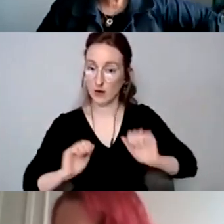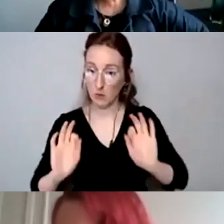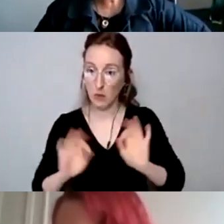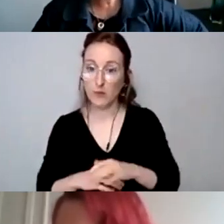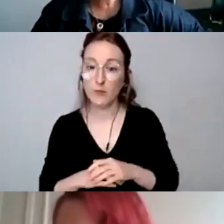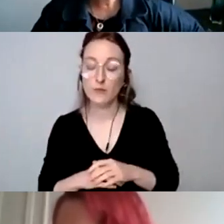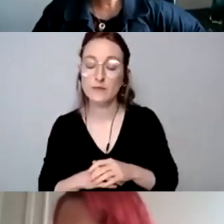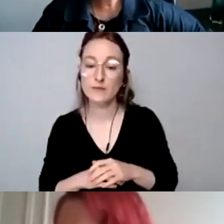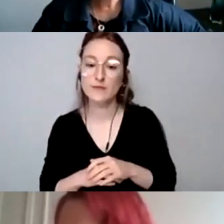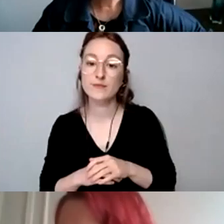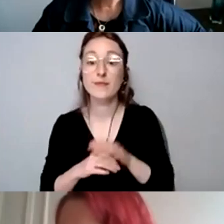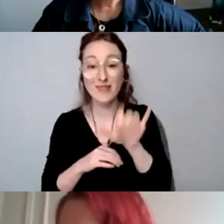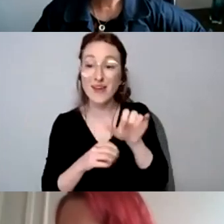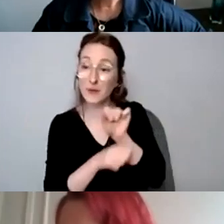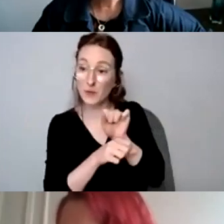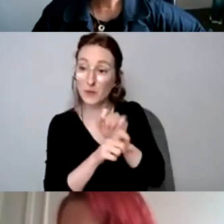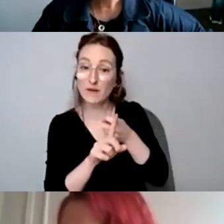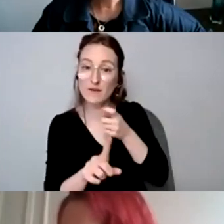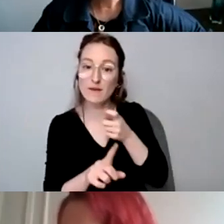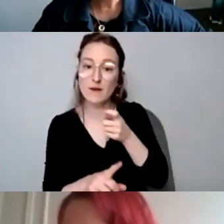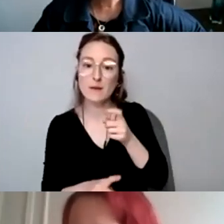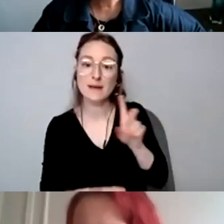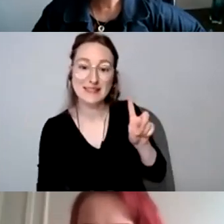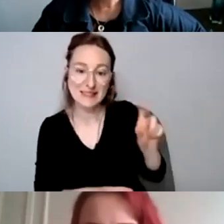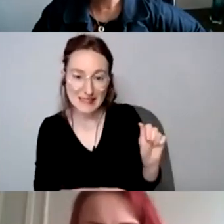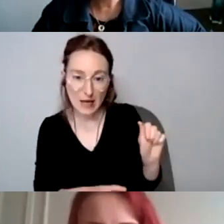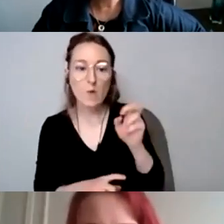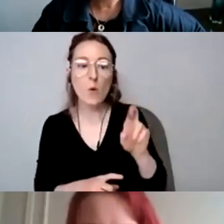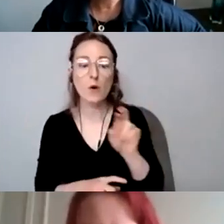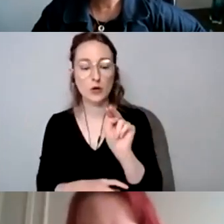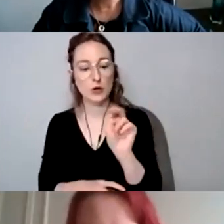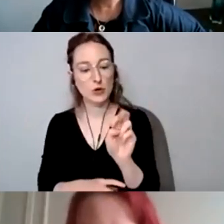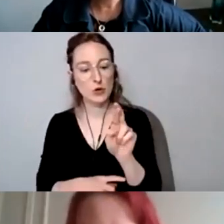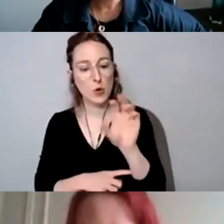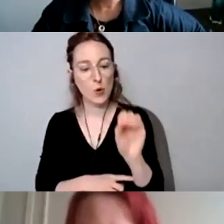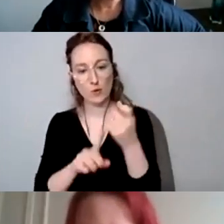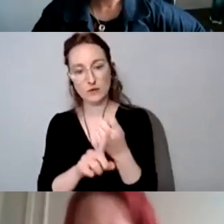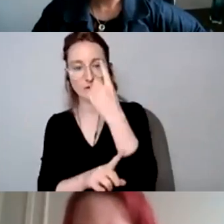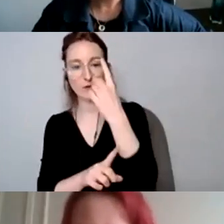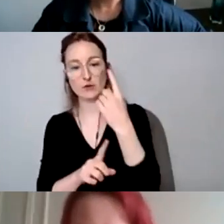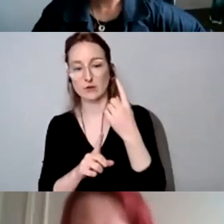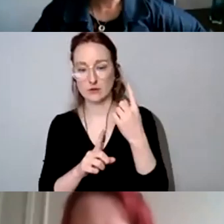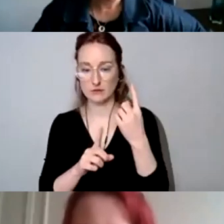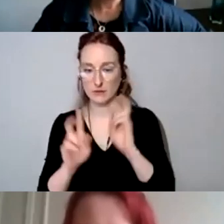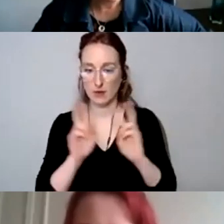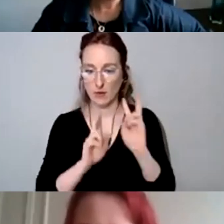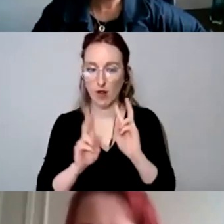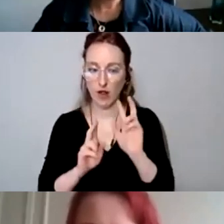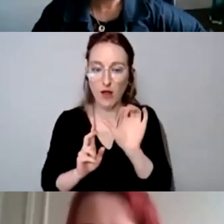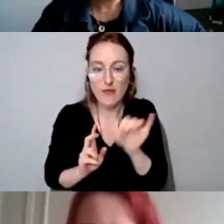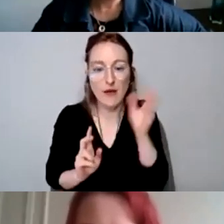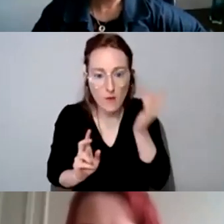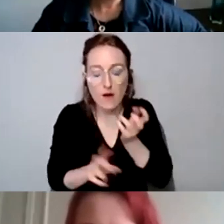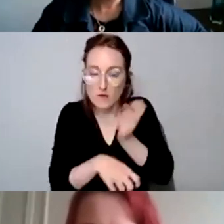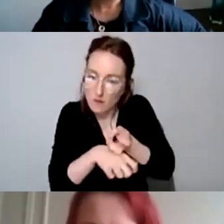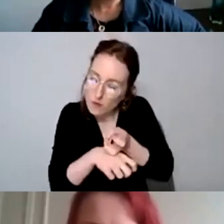the work with disabled or neurodivergent people. That's why it's really very difficult, but because